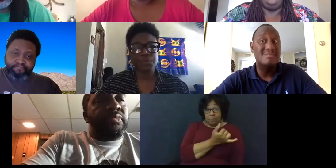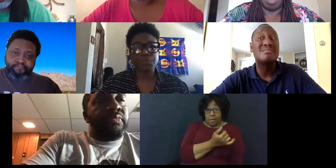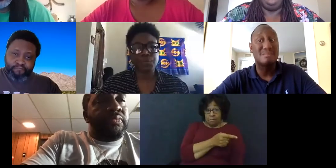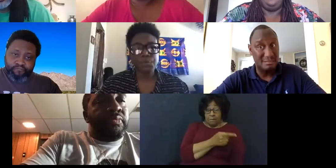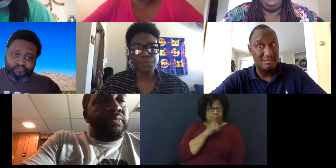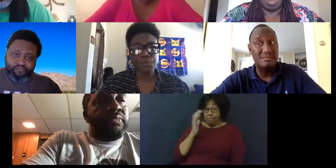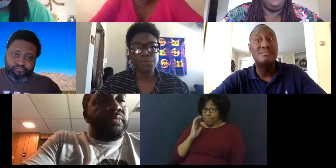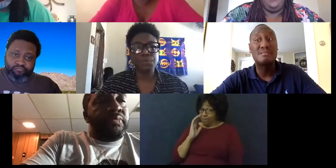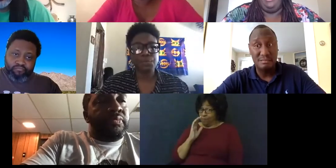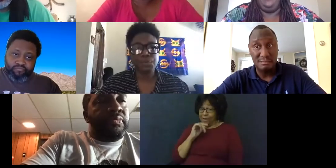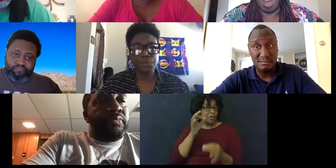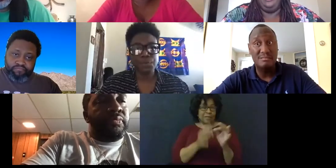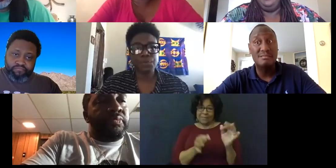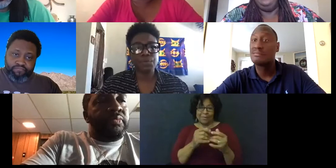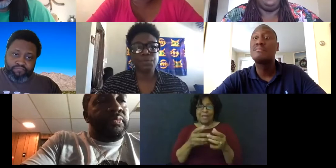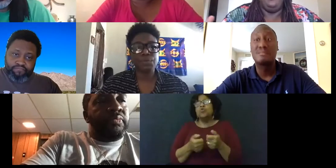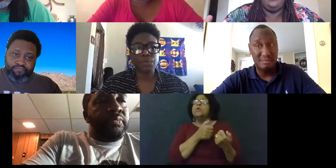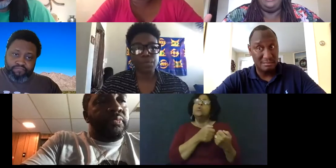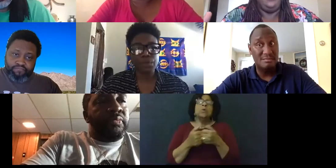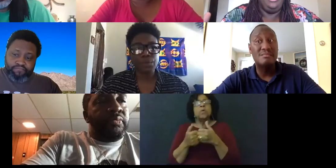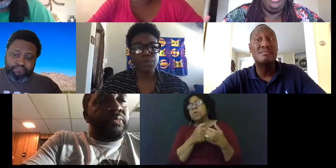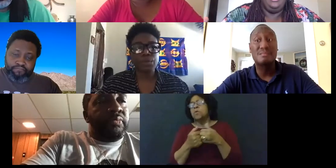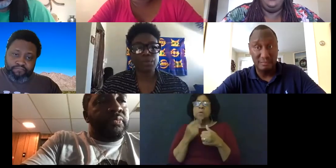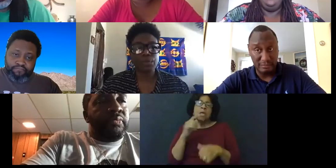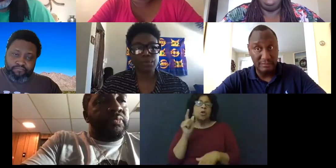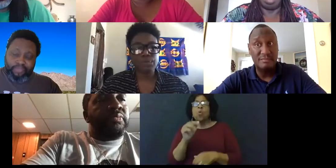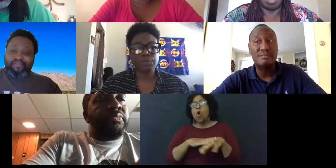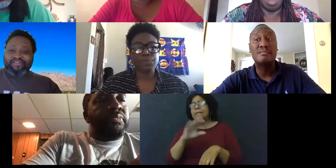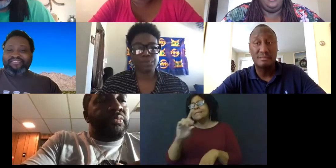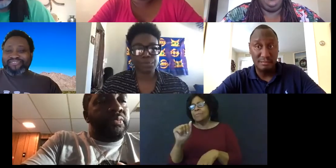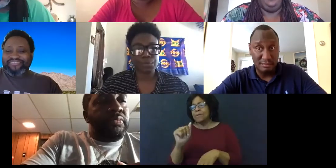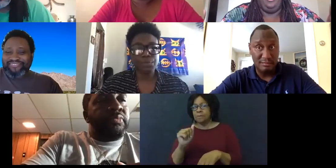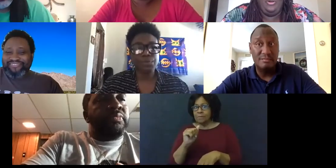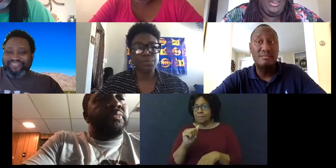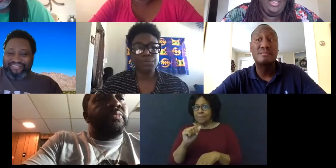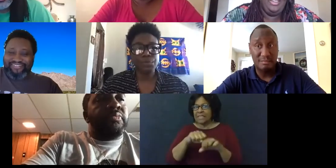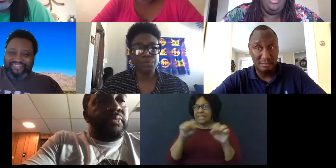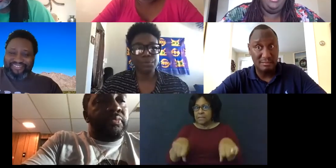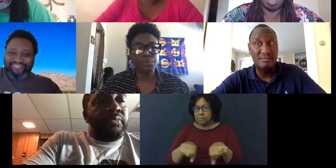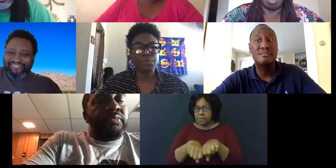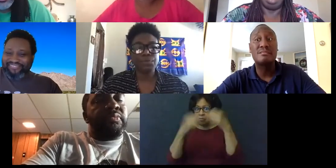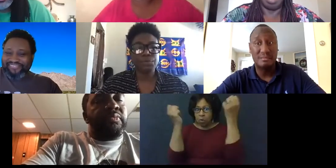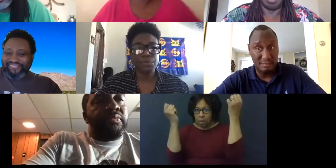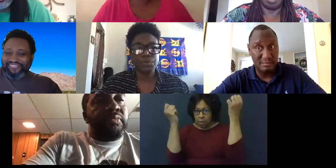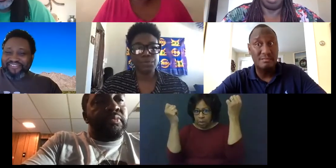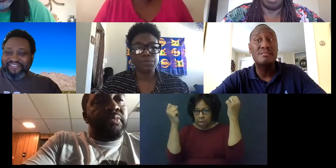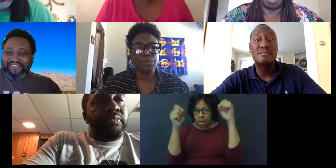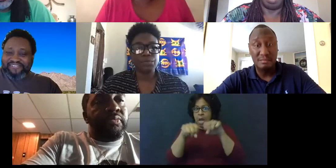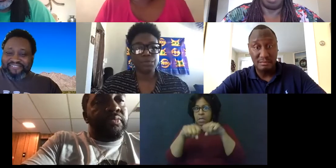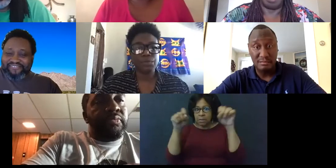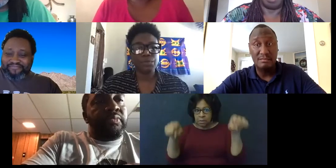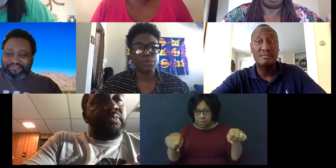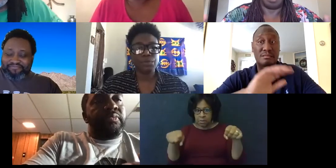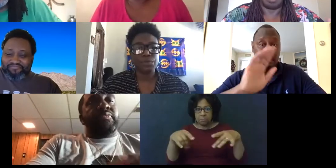simple as people, you know, tweeting back and forth, just go on disability. The system is broken. The system, you know,